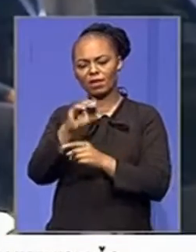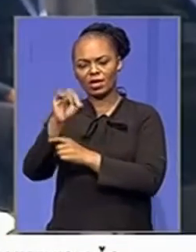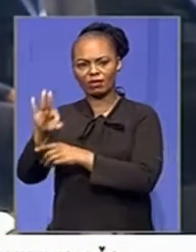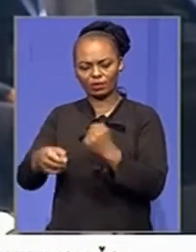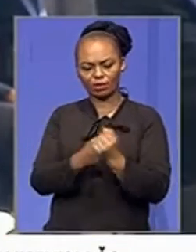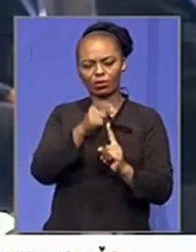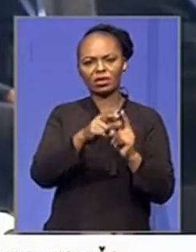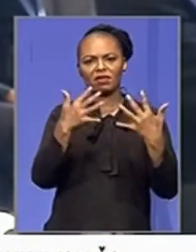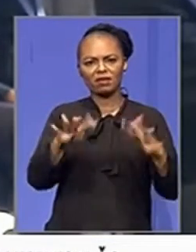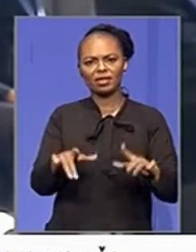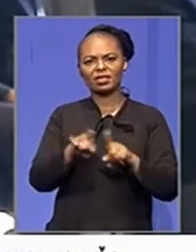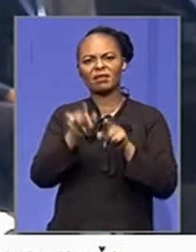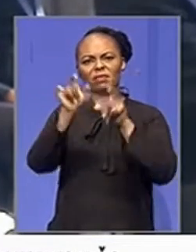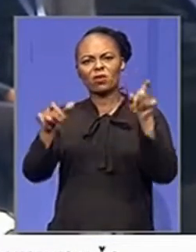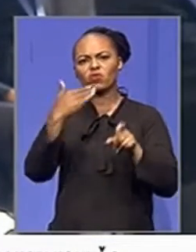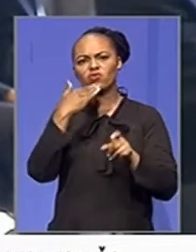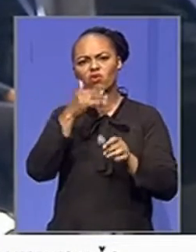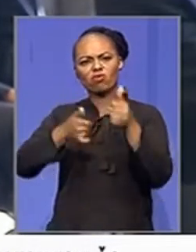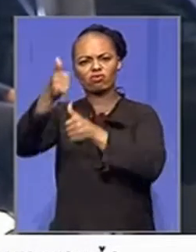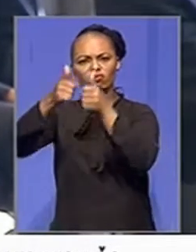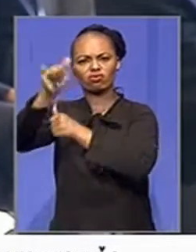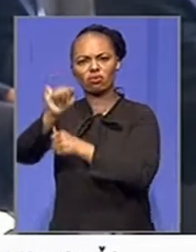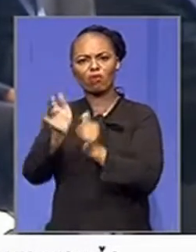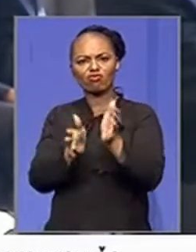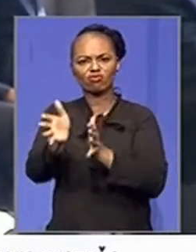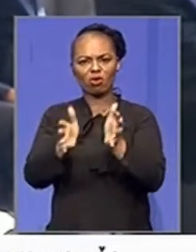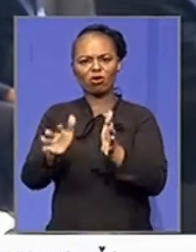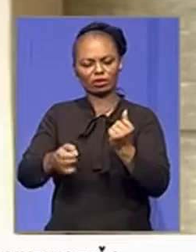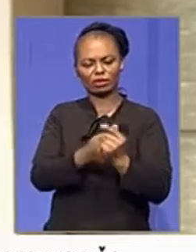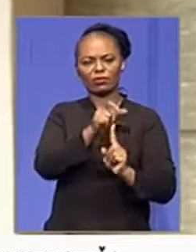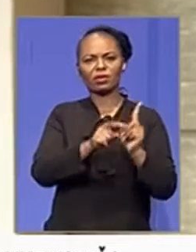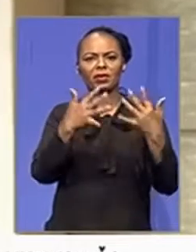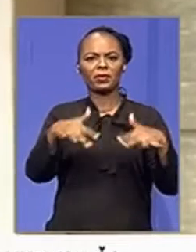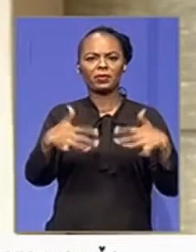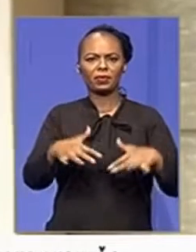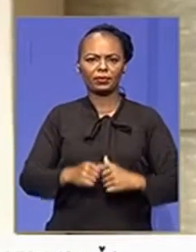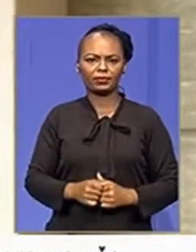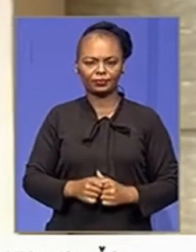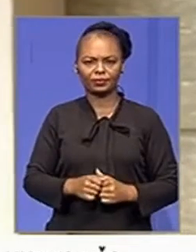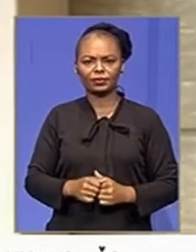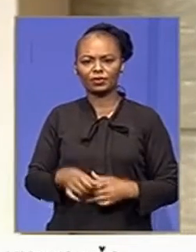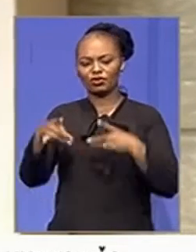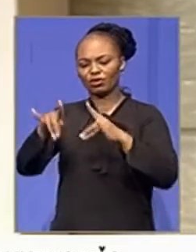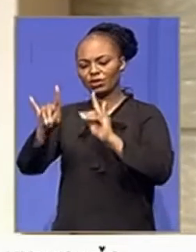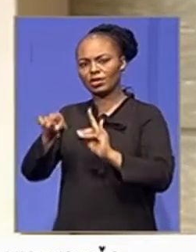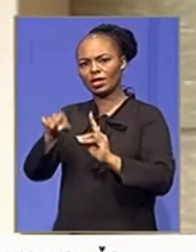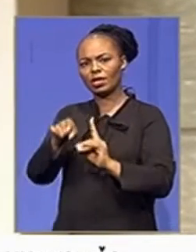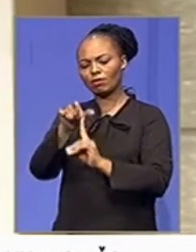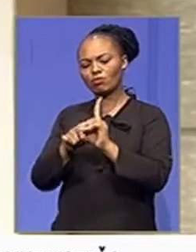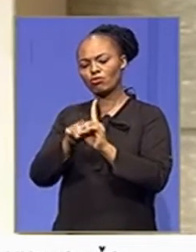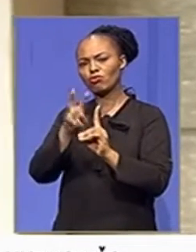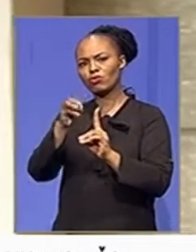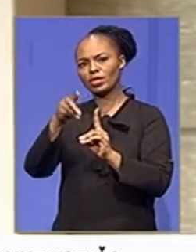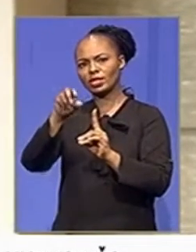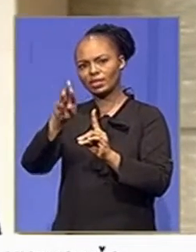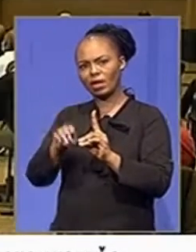tšwa go batho bao ba nnago le maatla kgweleng ya maoto go ralala le kontinente. Modilasile wa TP Mazembe Moise Kadumbi le yena